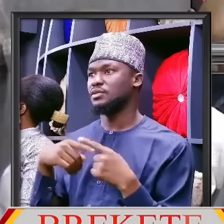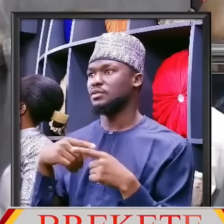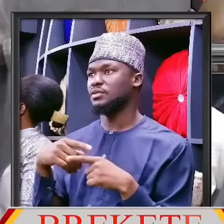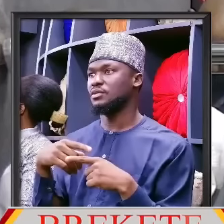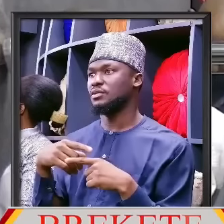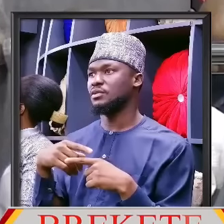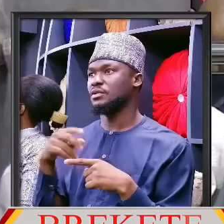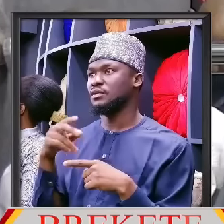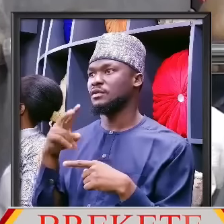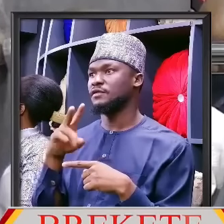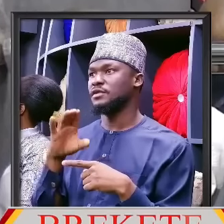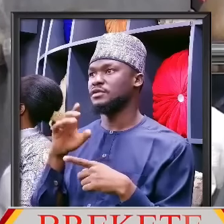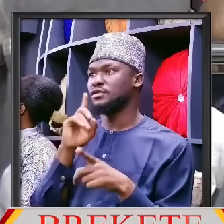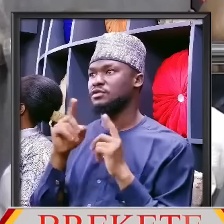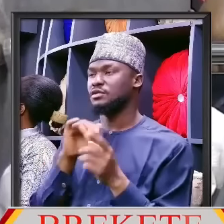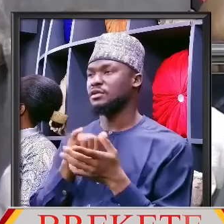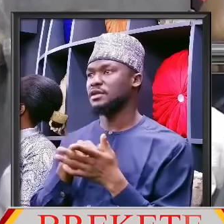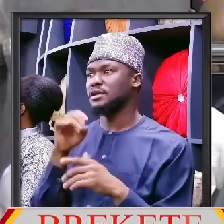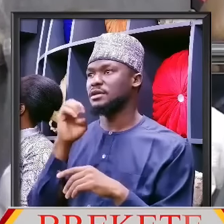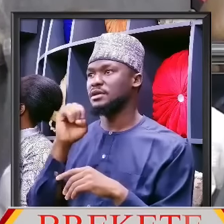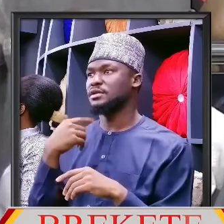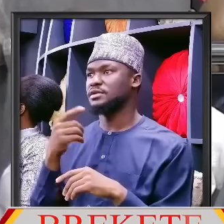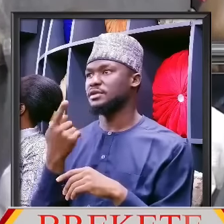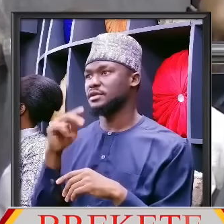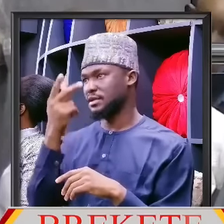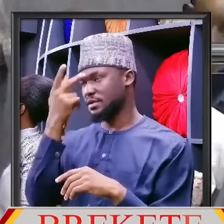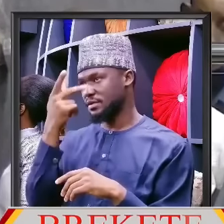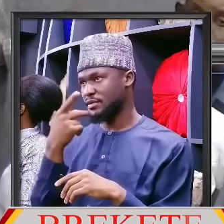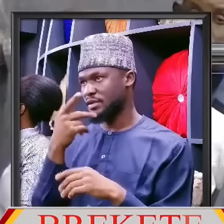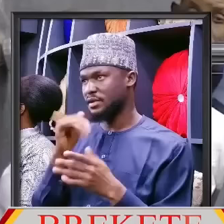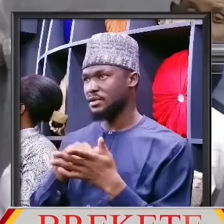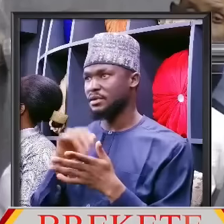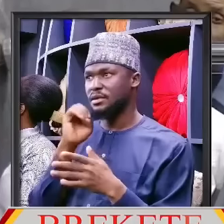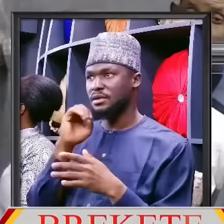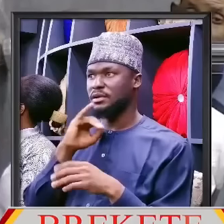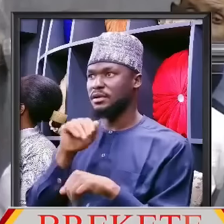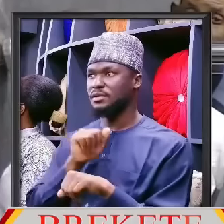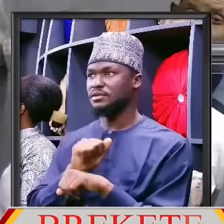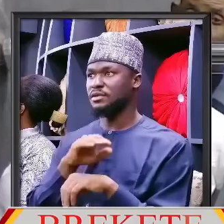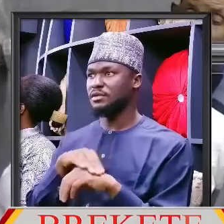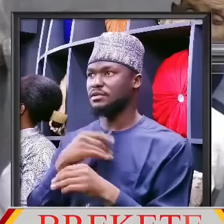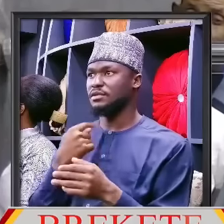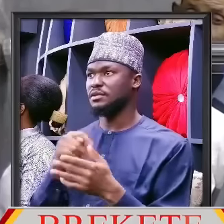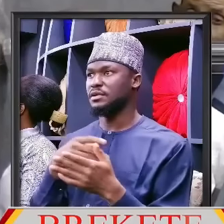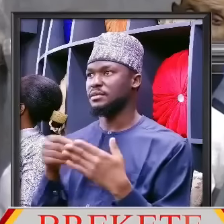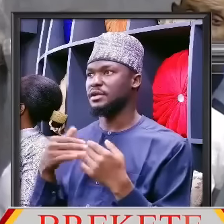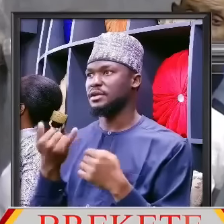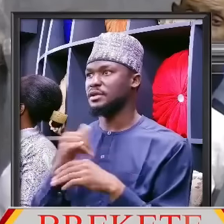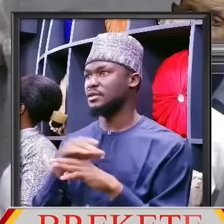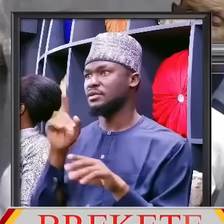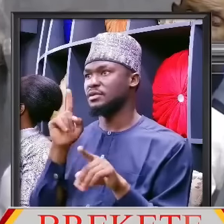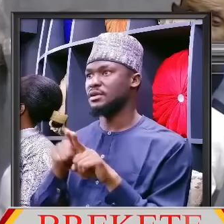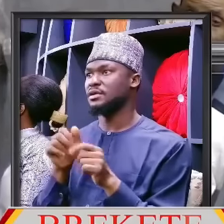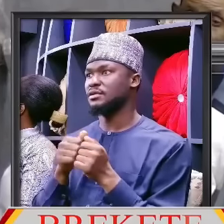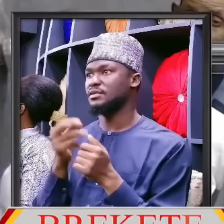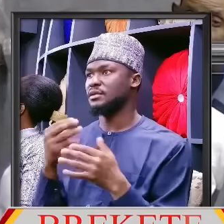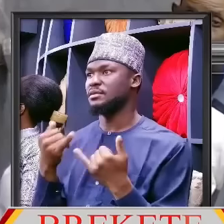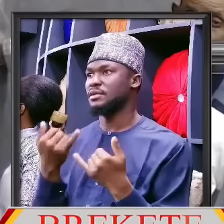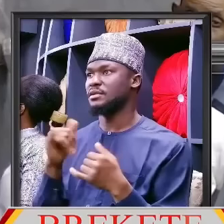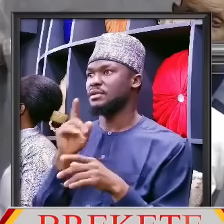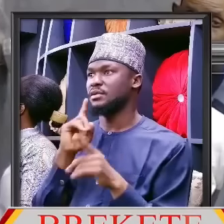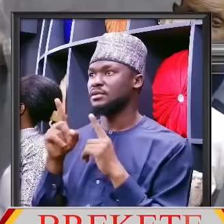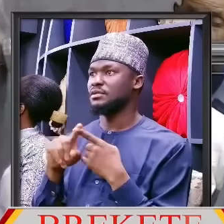before you go, VC been don't talk say him been don't tell the parents say in the work on this matter, but they not believe them. Now at least they don't